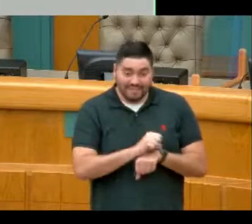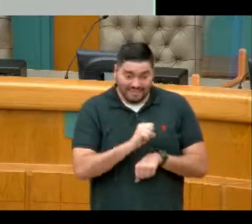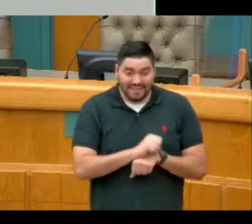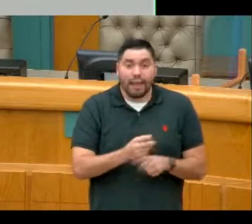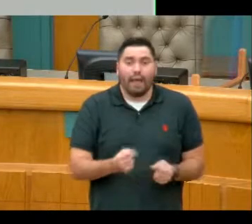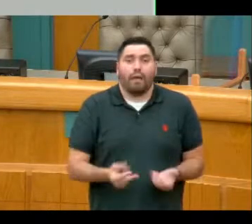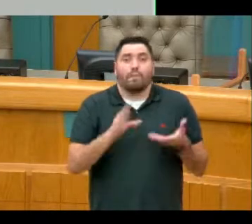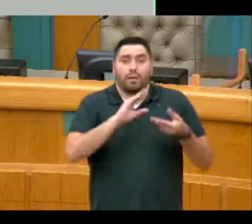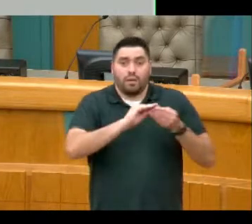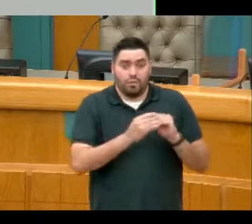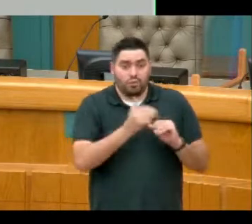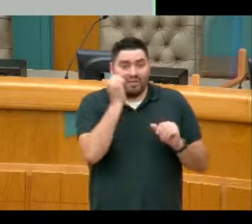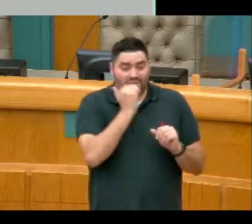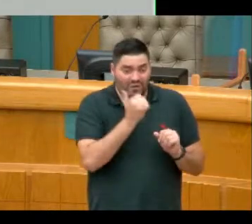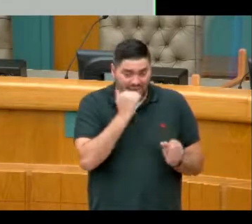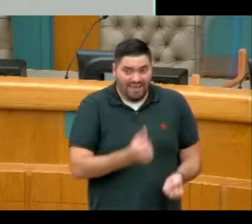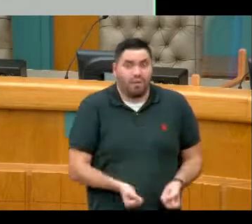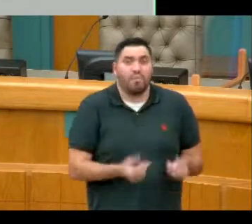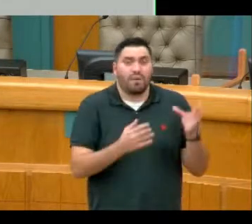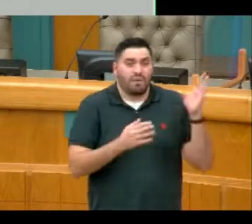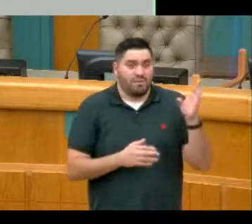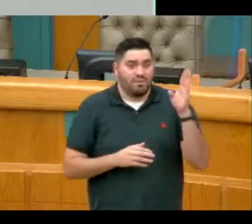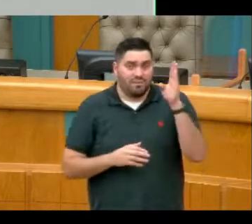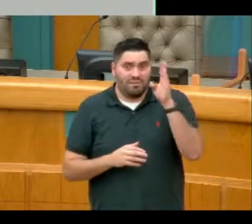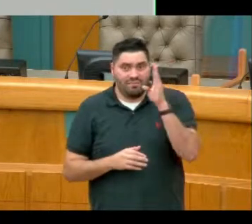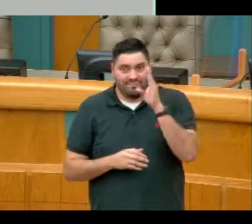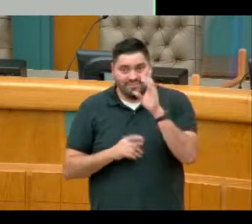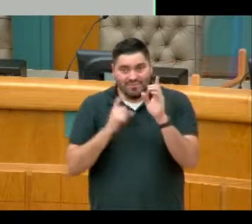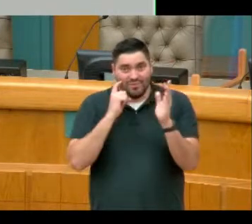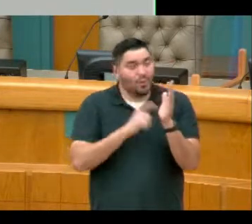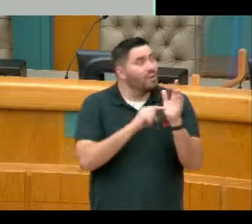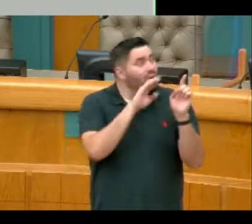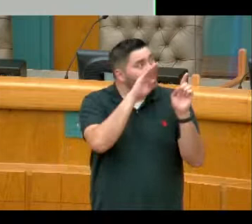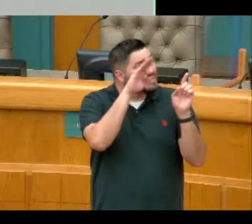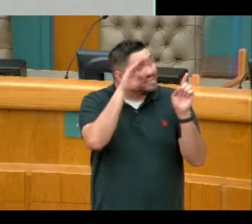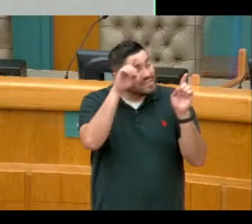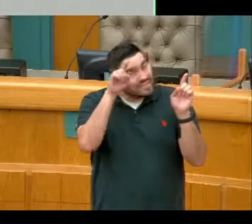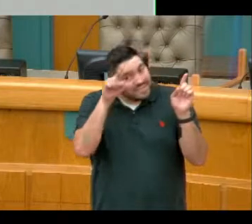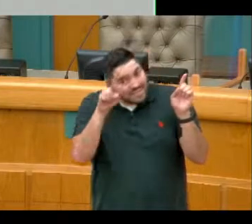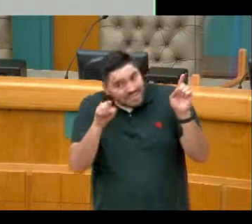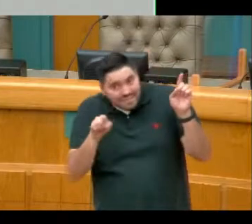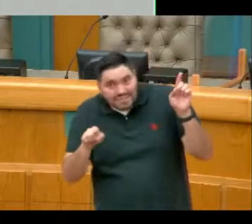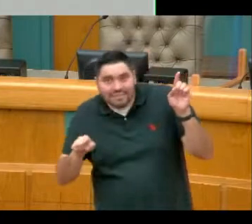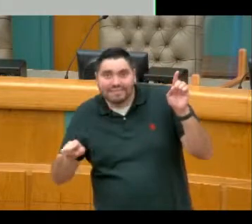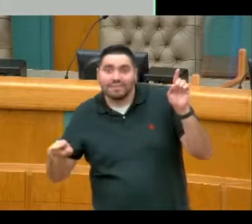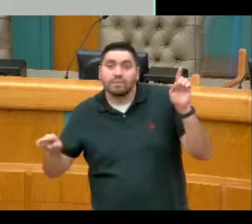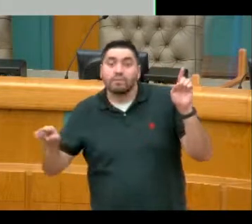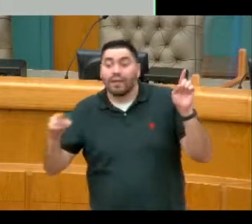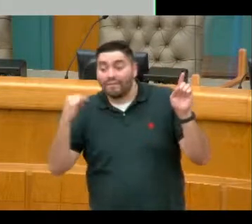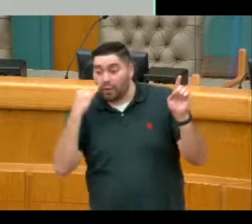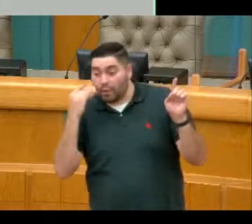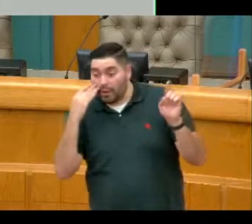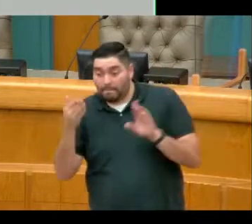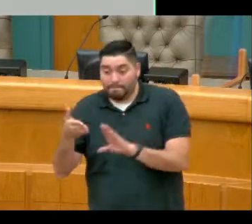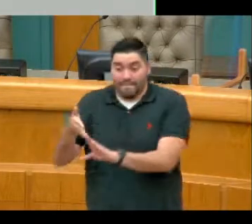period where we've kind of highlighted it here. But it is leveling off. The amount of fatalities is slowing